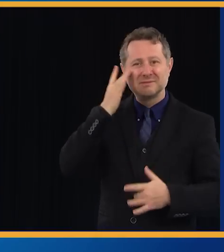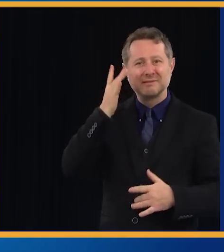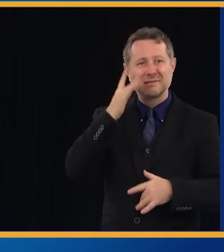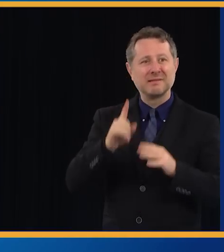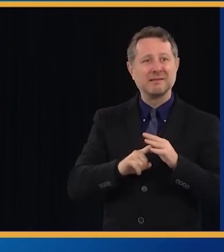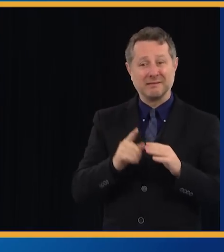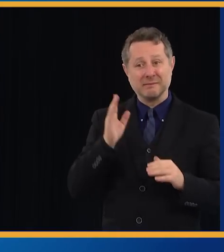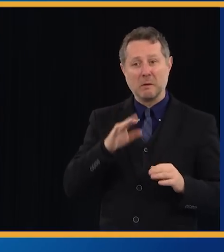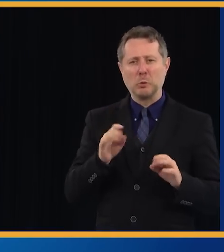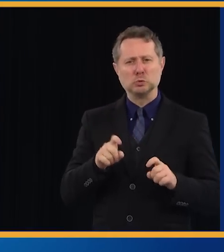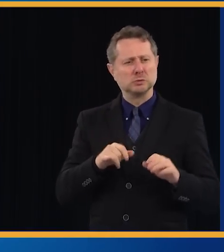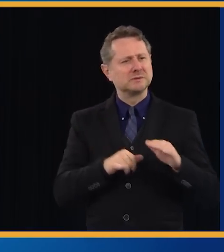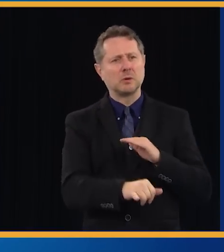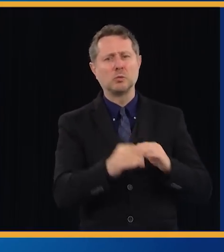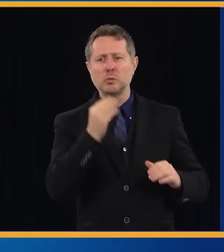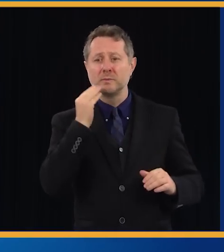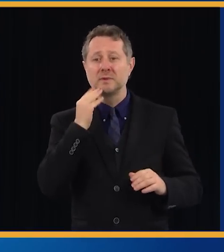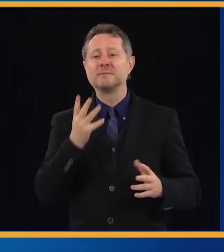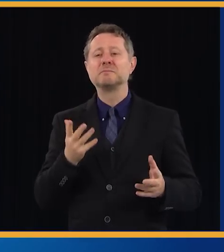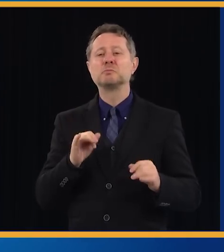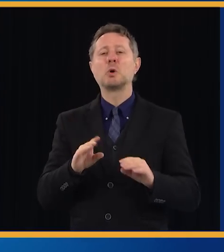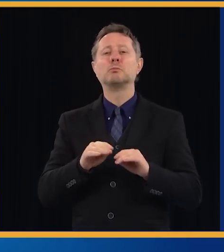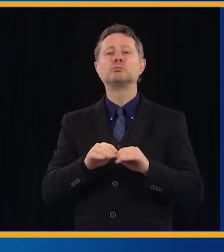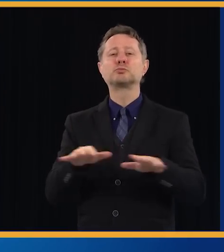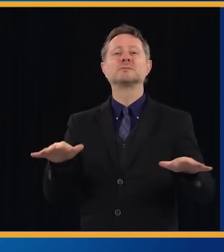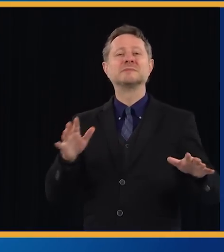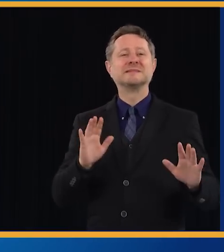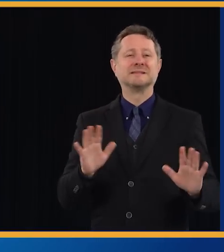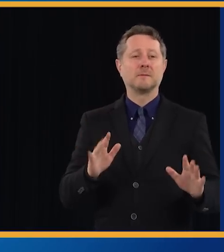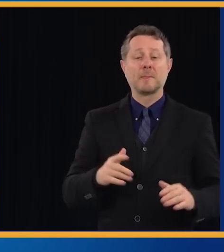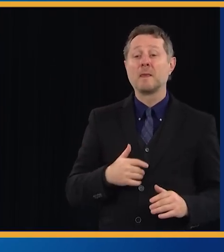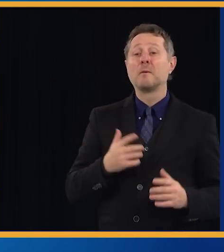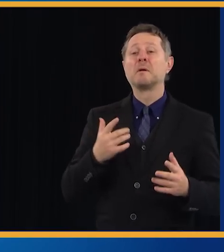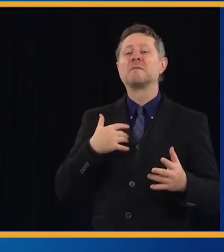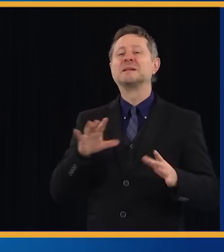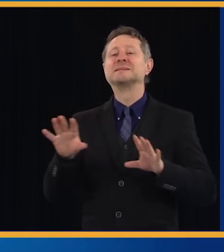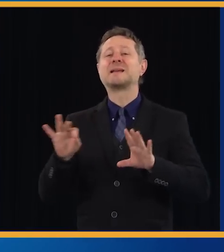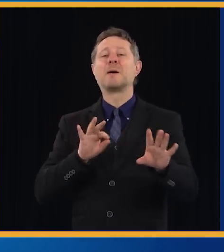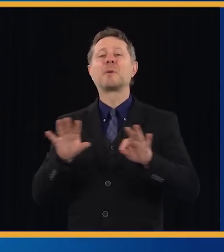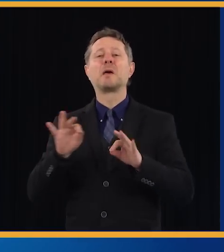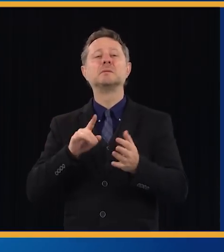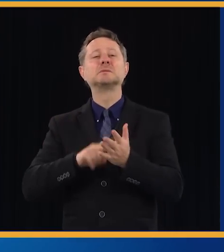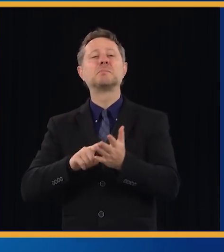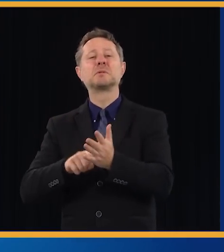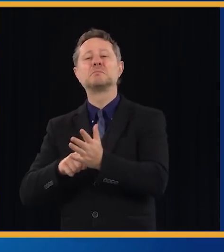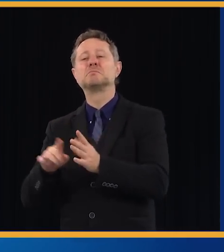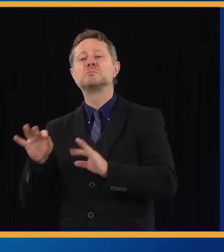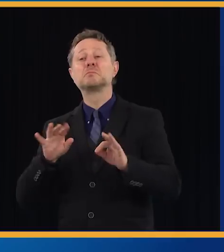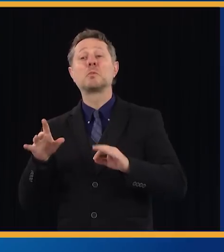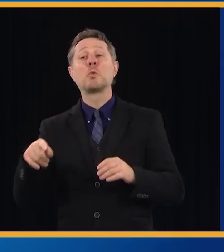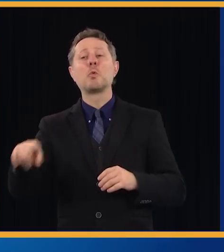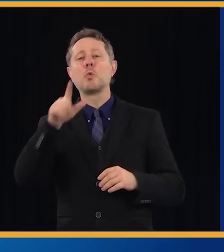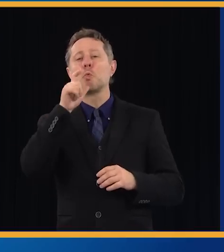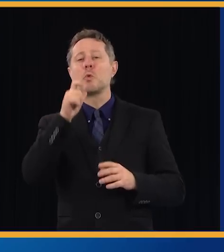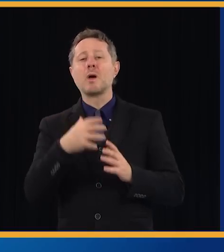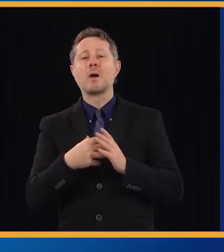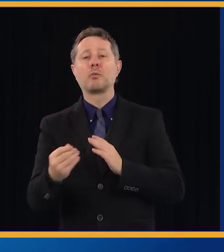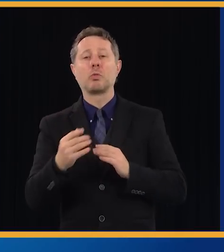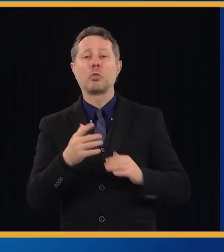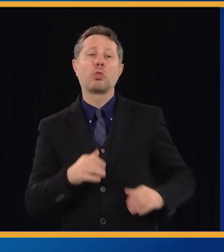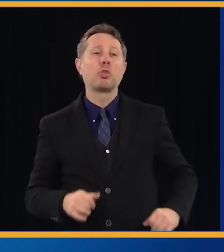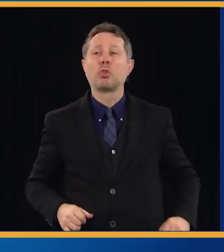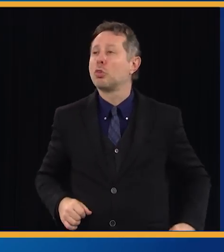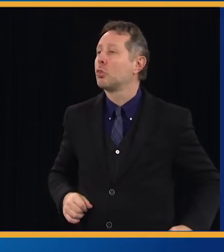distribution. Again, the sample was by definition people who were outside the home, so we have to analyze